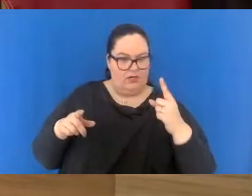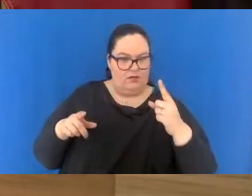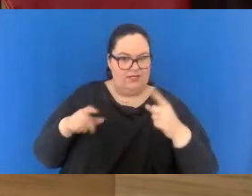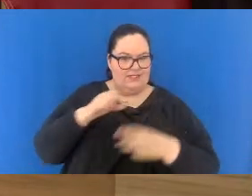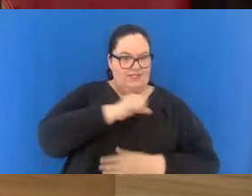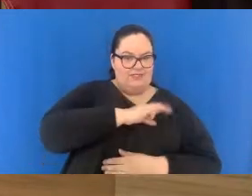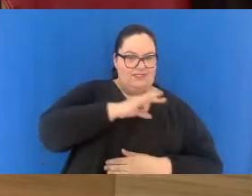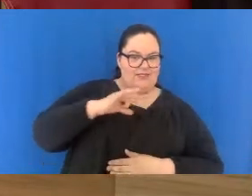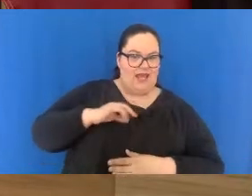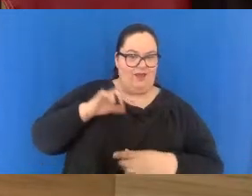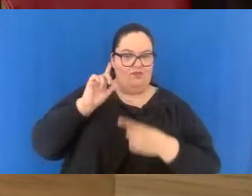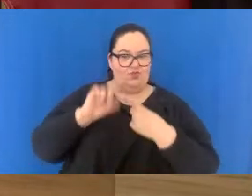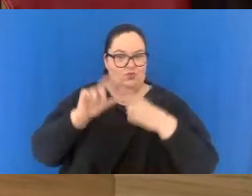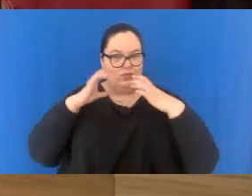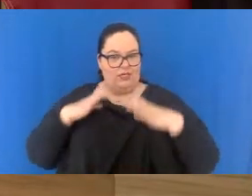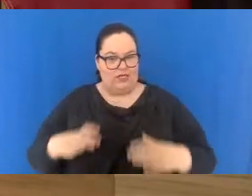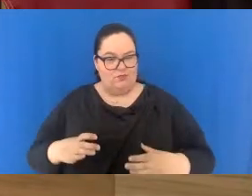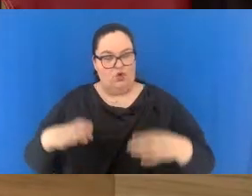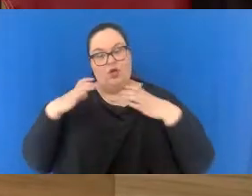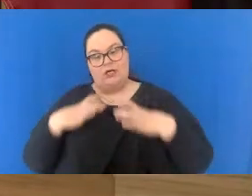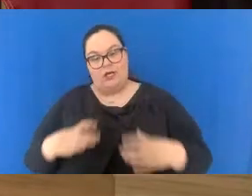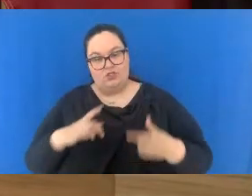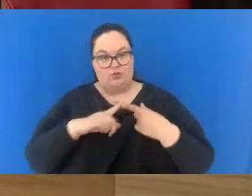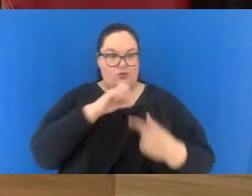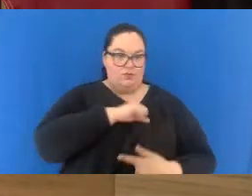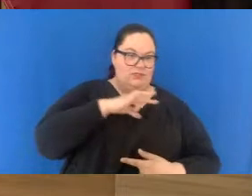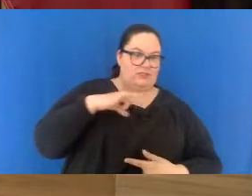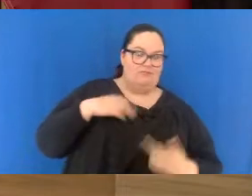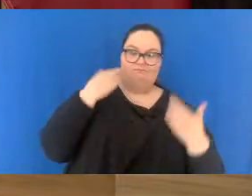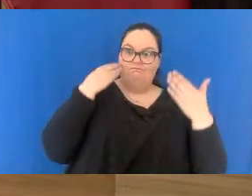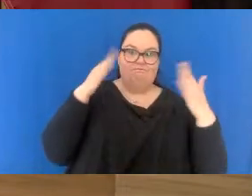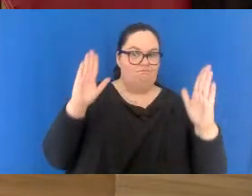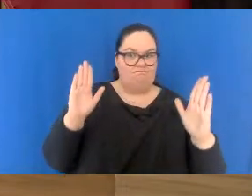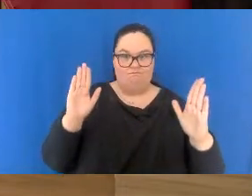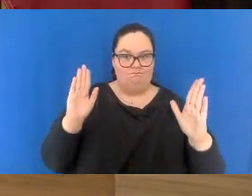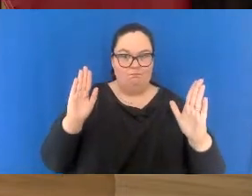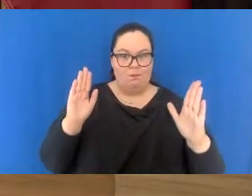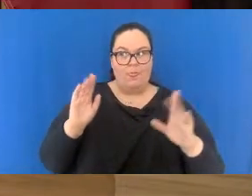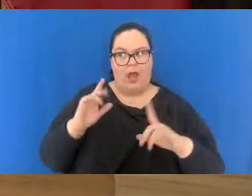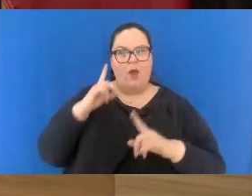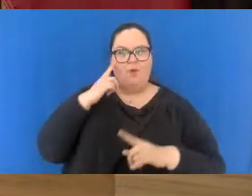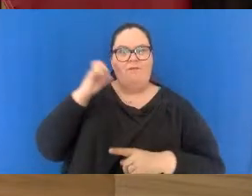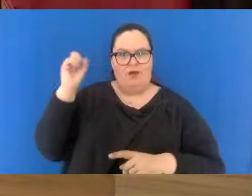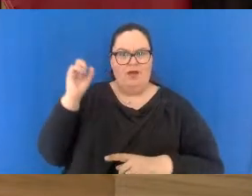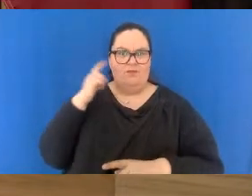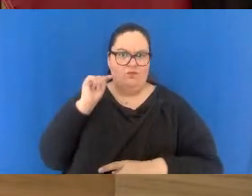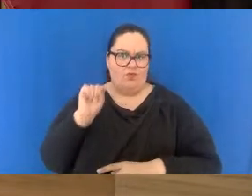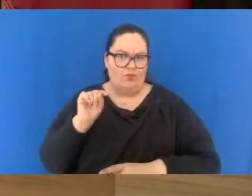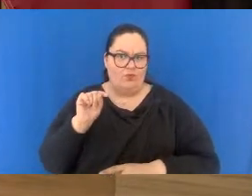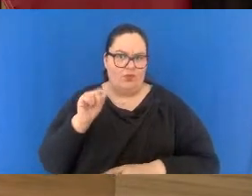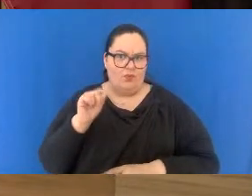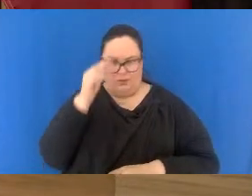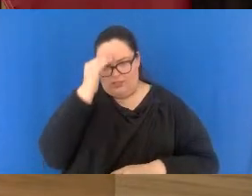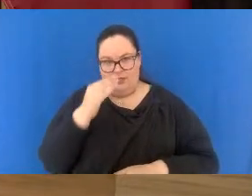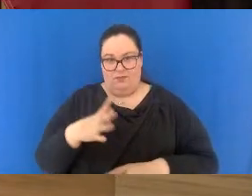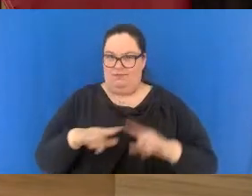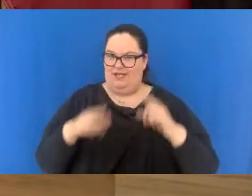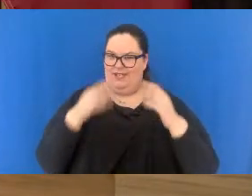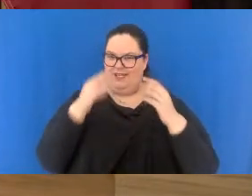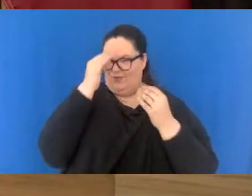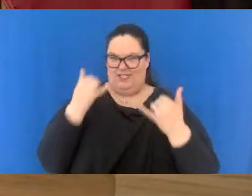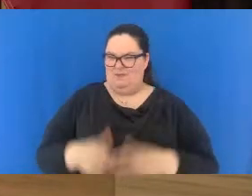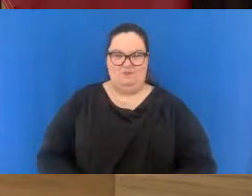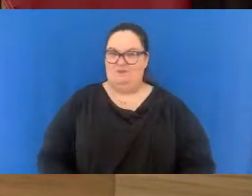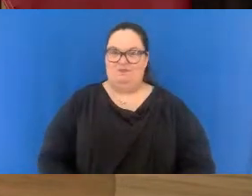or patrons to staff. So I can find that out from my regional staff, but at this time I don't have information on that,